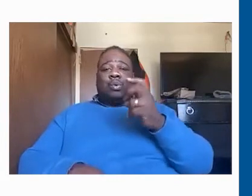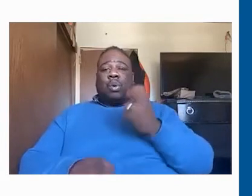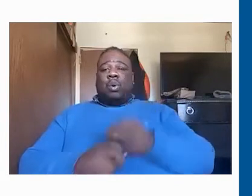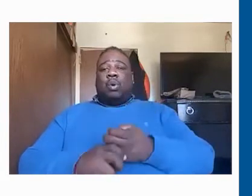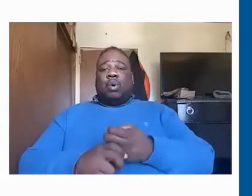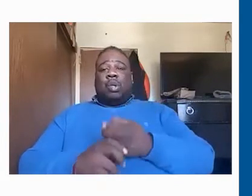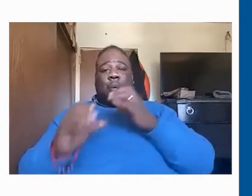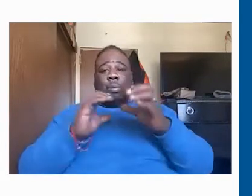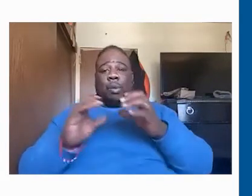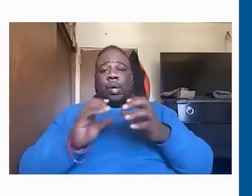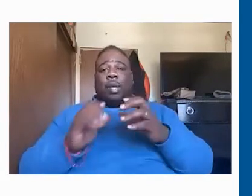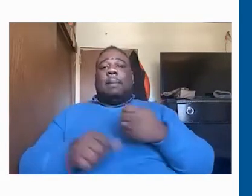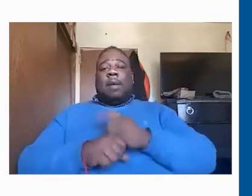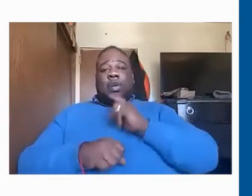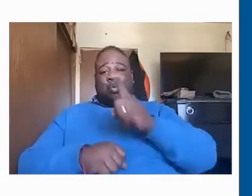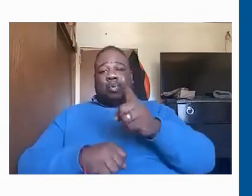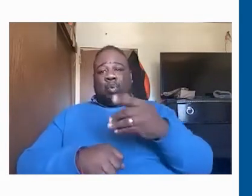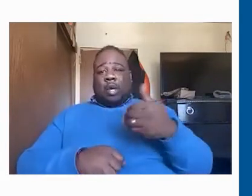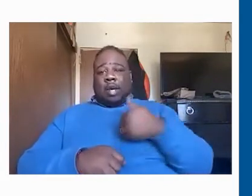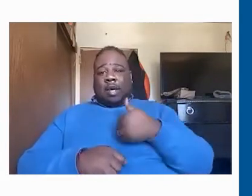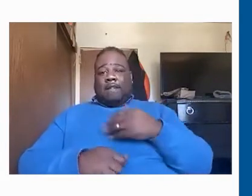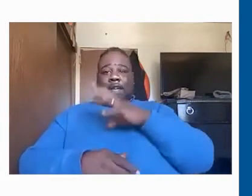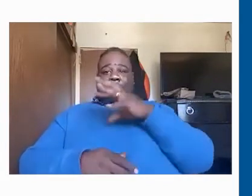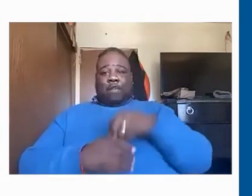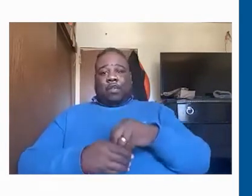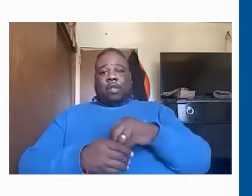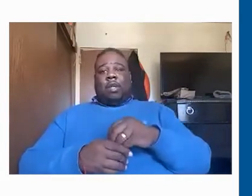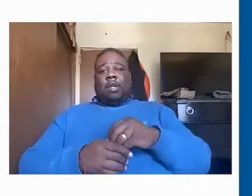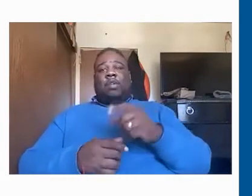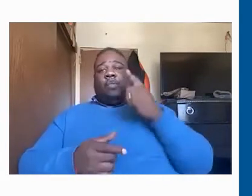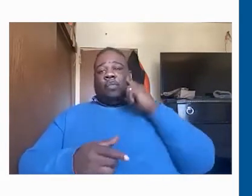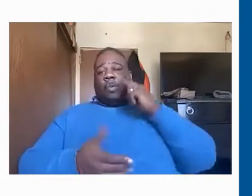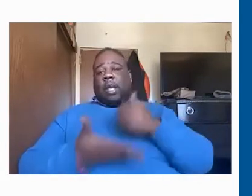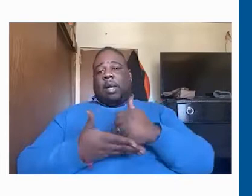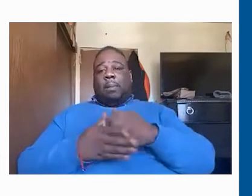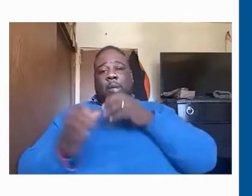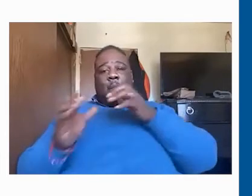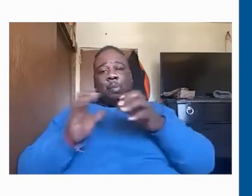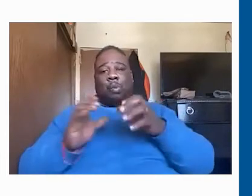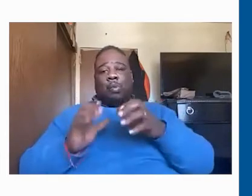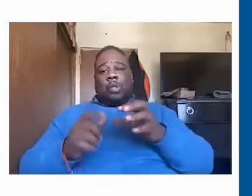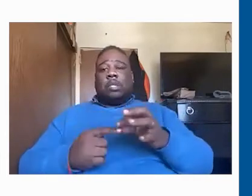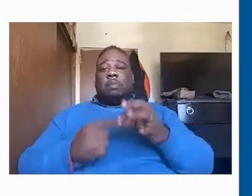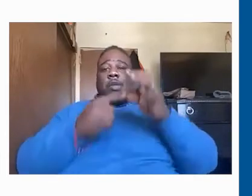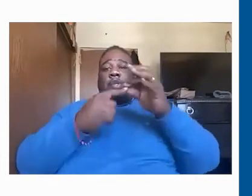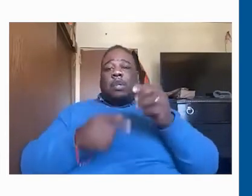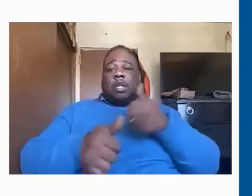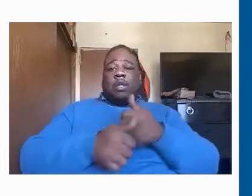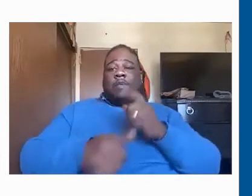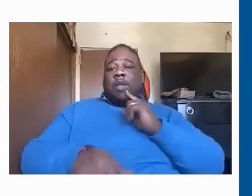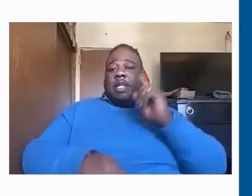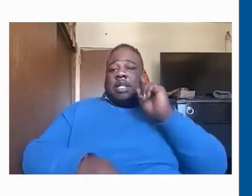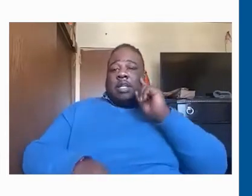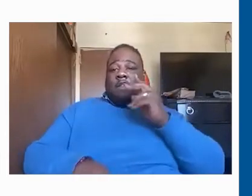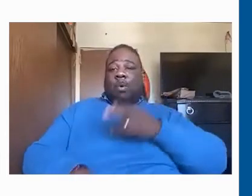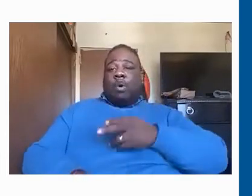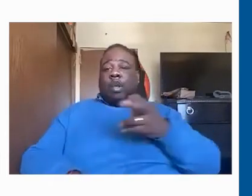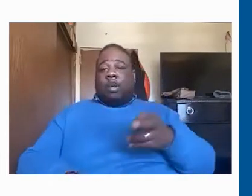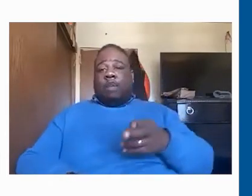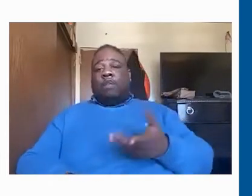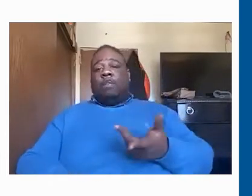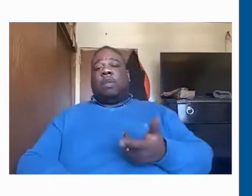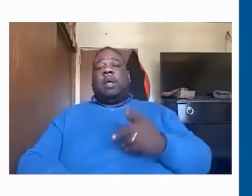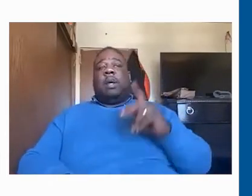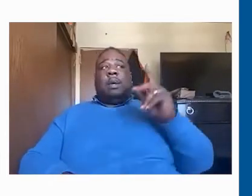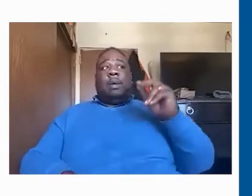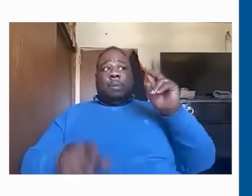include too. So those are options for people who are deaf and hard of hearing. For people using wheelchairs, having an extra tire inflator